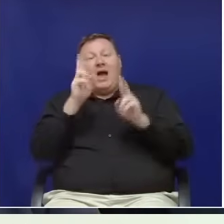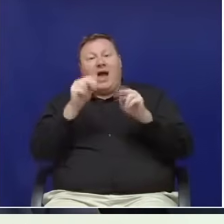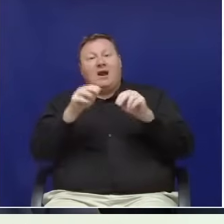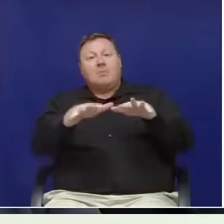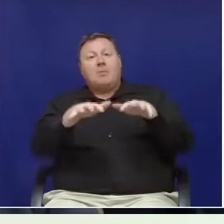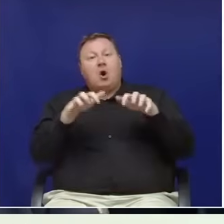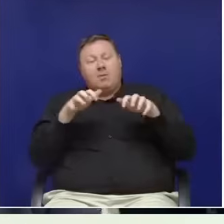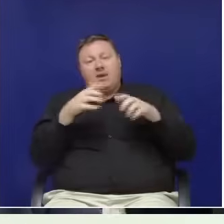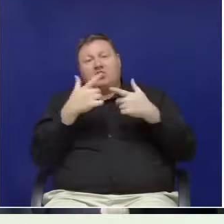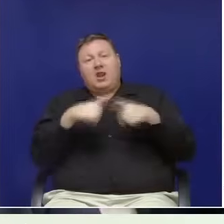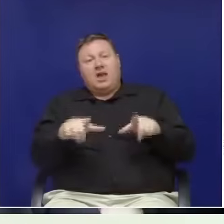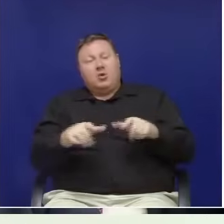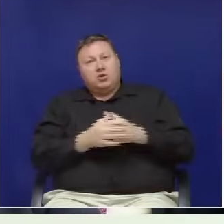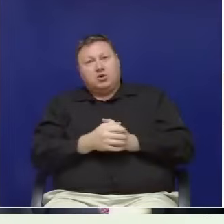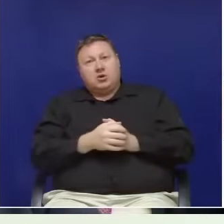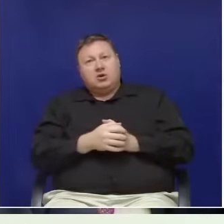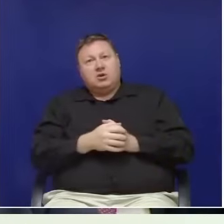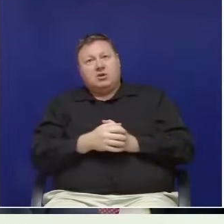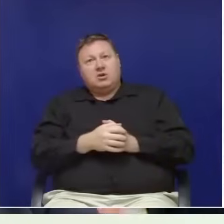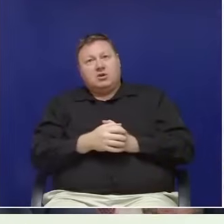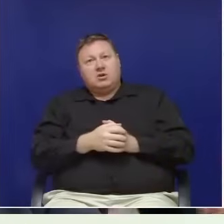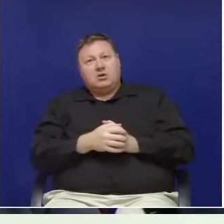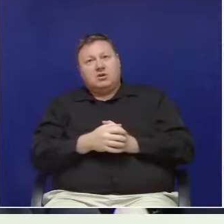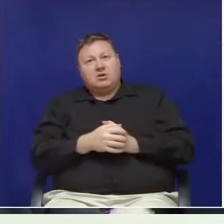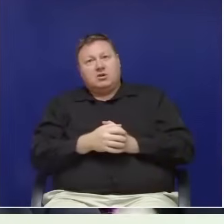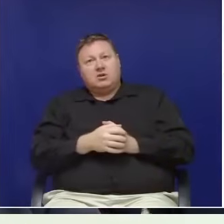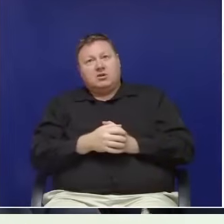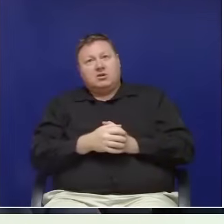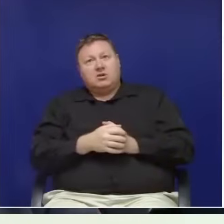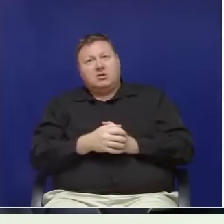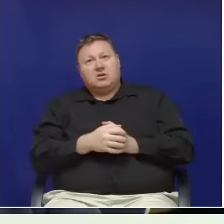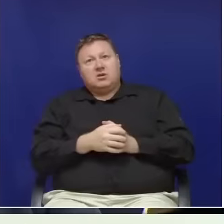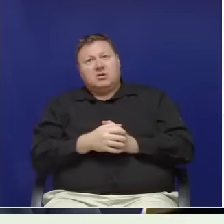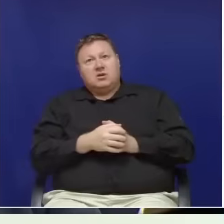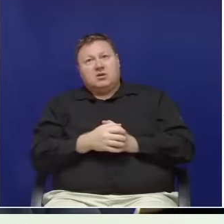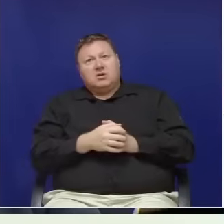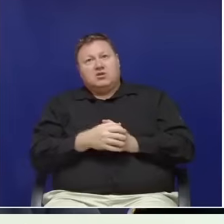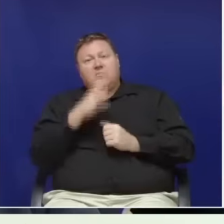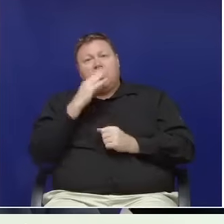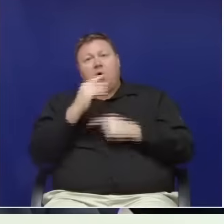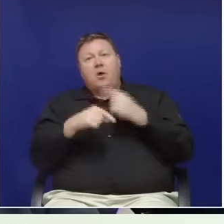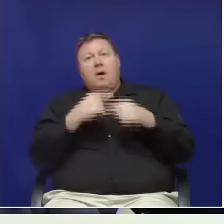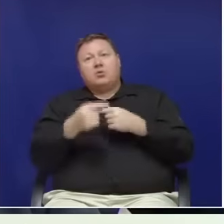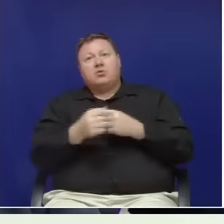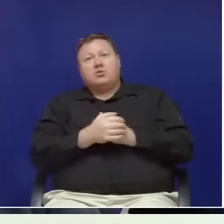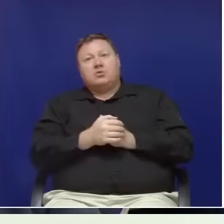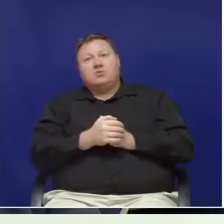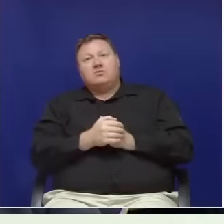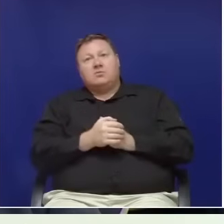unparliamentary language, and she must withdraw that. What was? She spoke about.